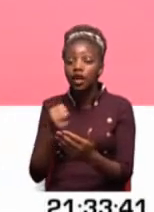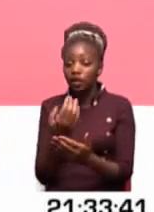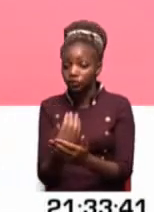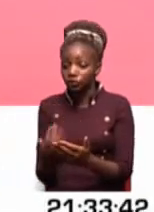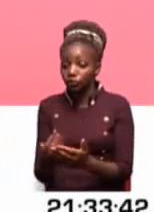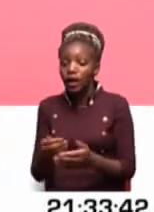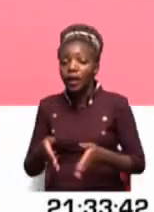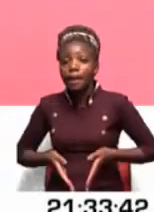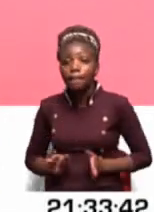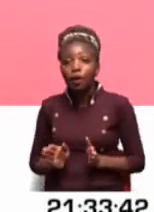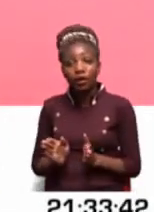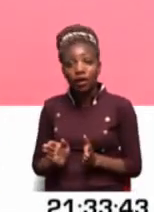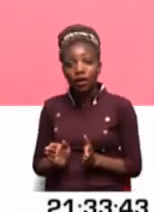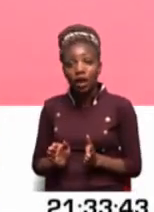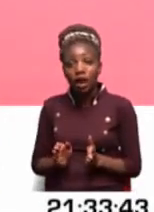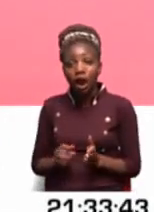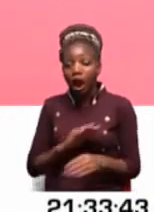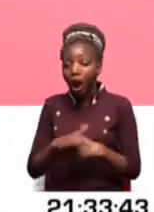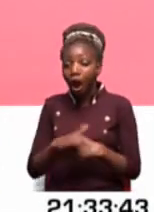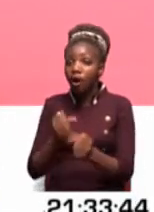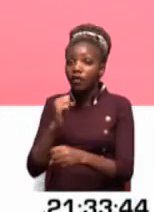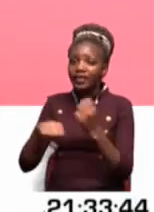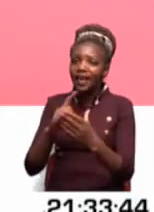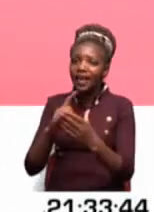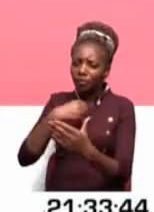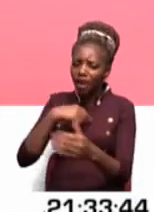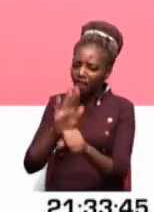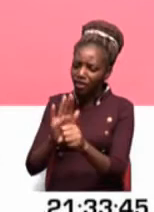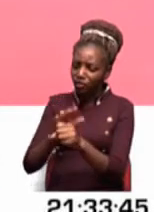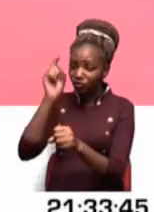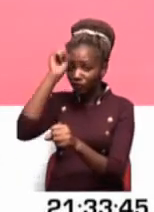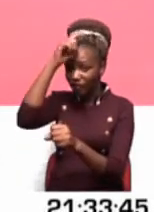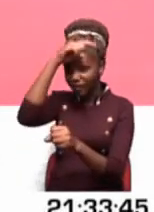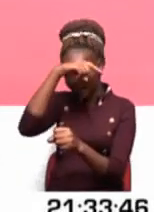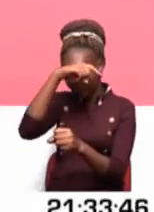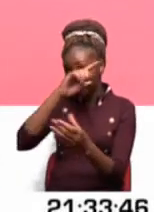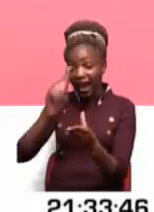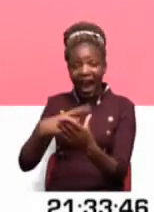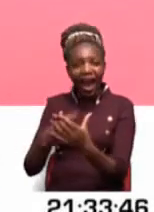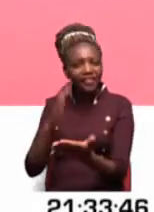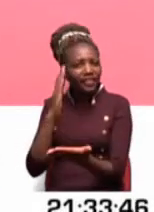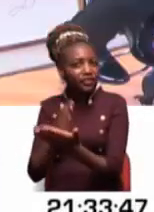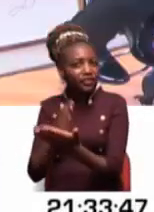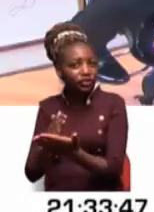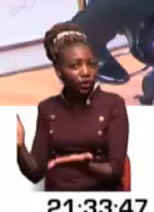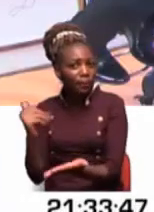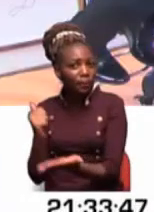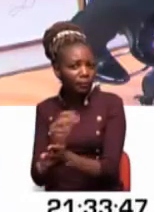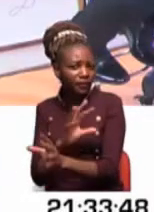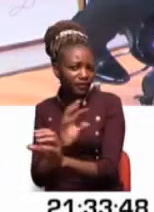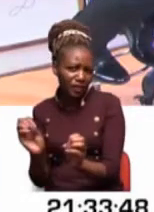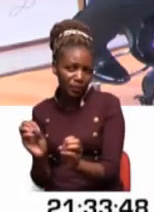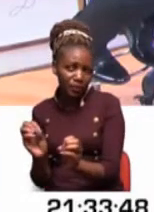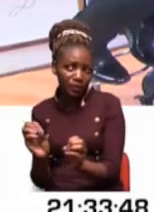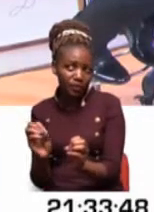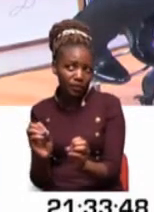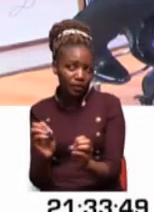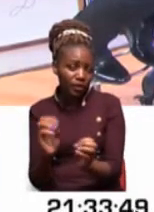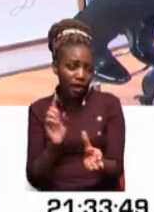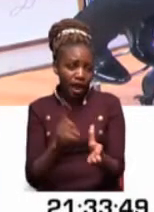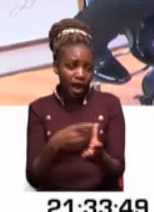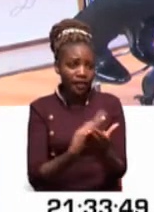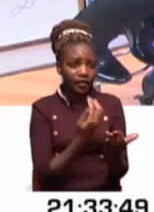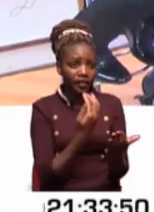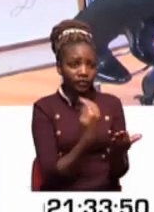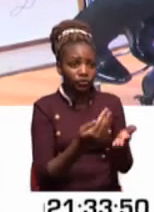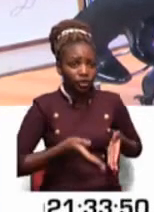Mm-hmm. We also have a lot of graduates. Mm-hmm. Clearly, we have no jobs. And on the point of children being born into the country, shouldn't that be more of a